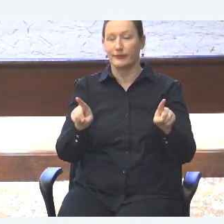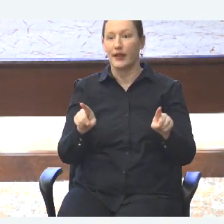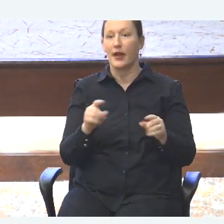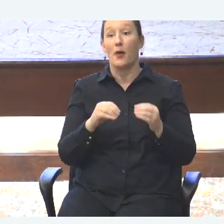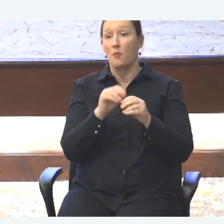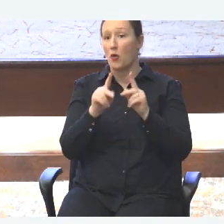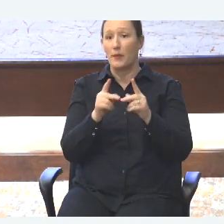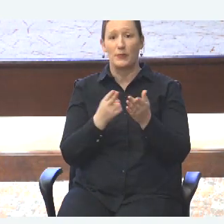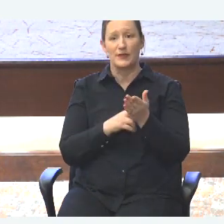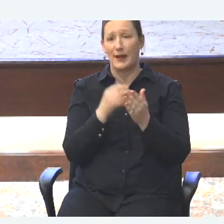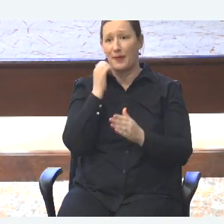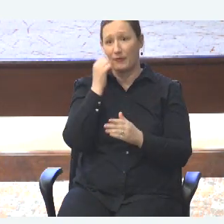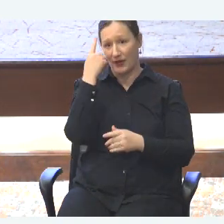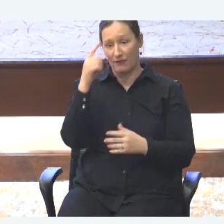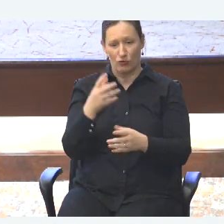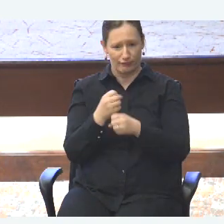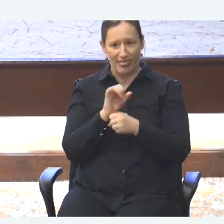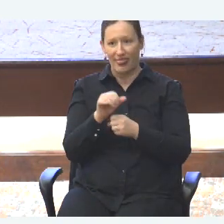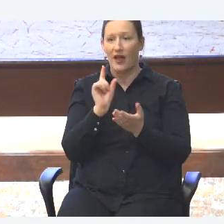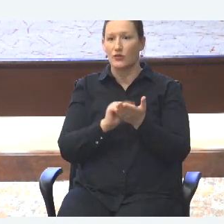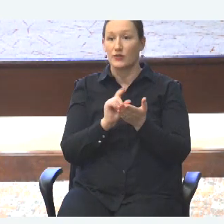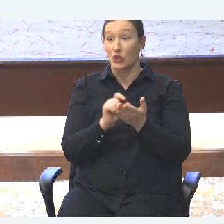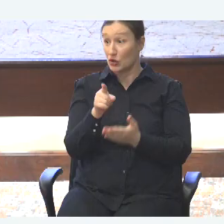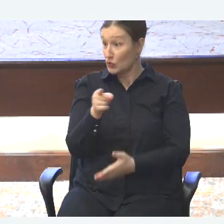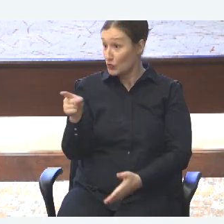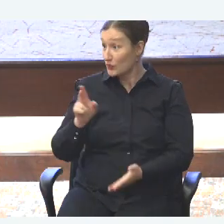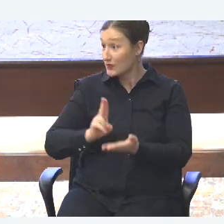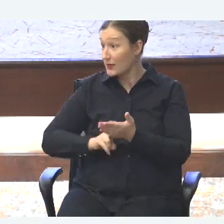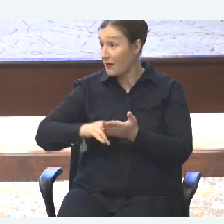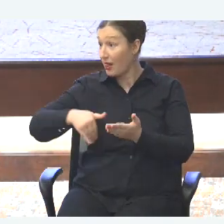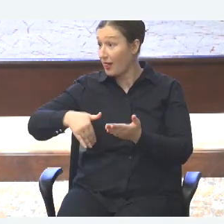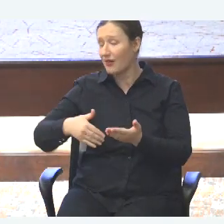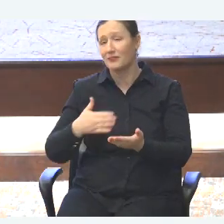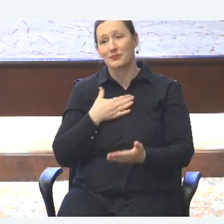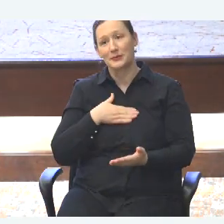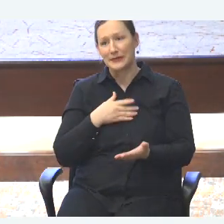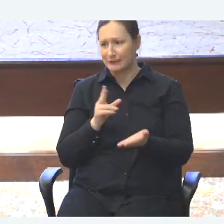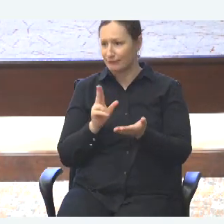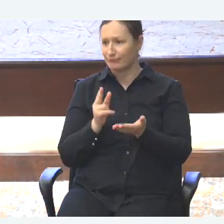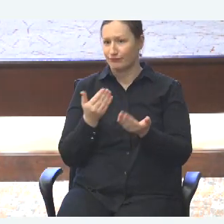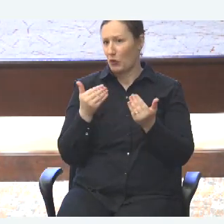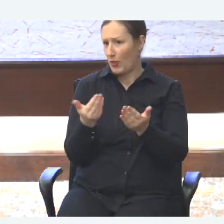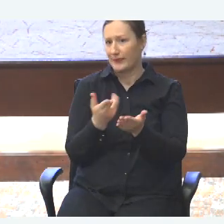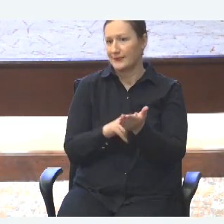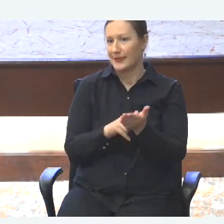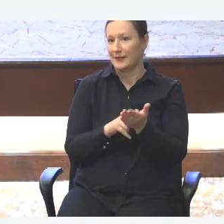every day. If you haven't signed up yet, definitely a great way to keep track of what we're doing.